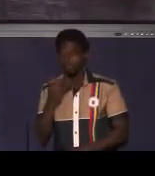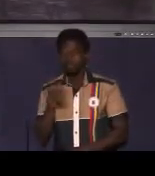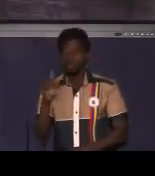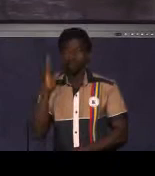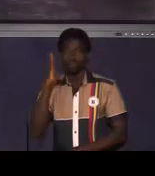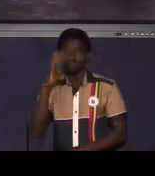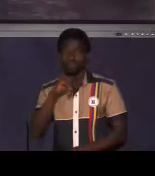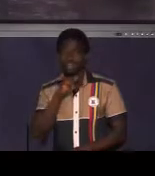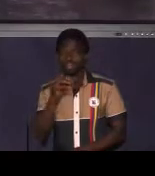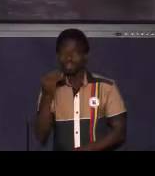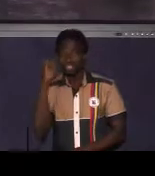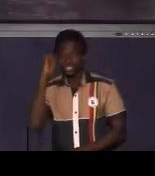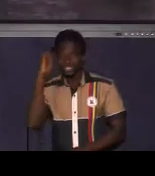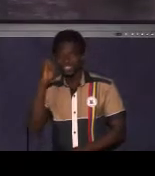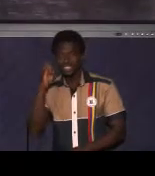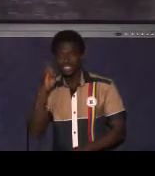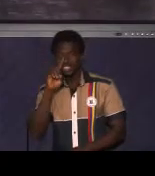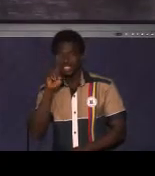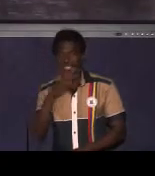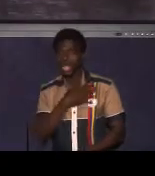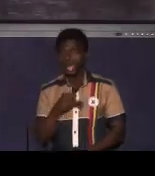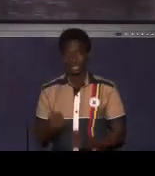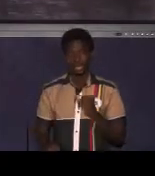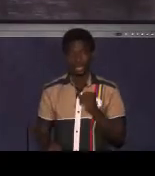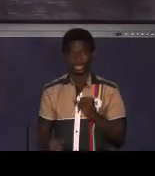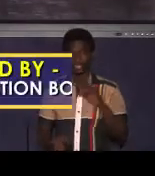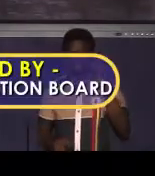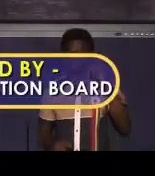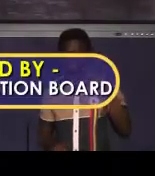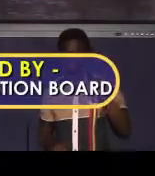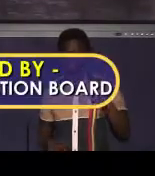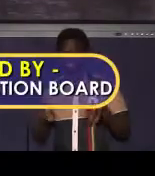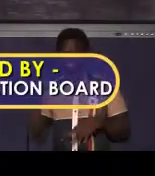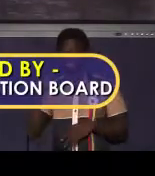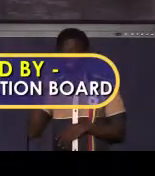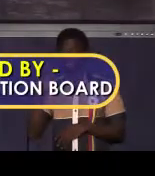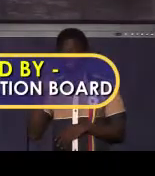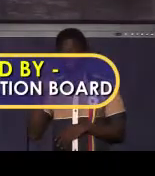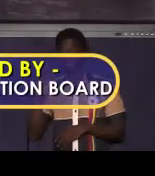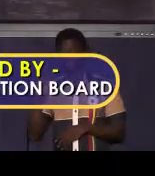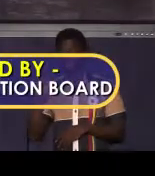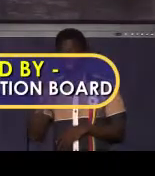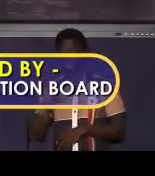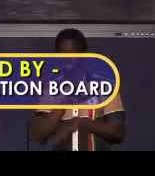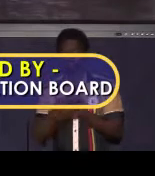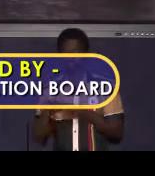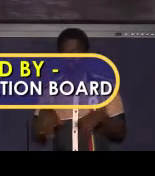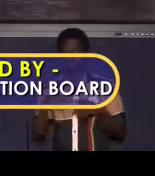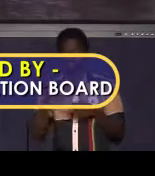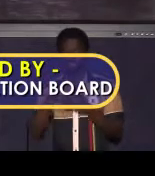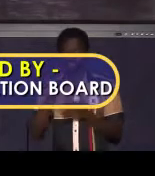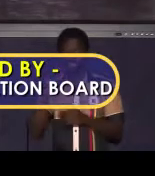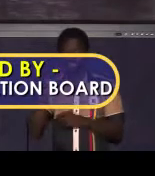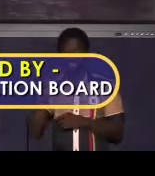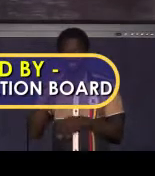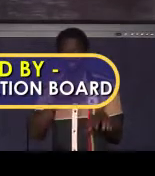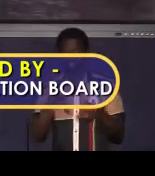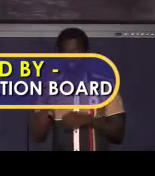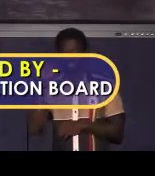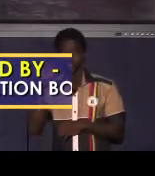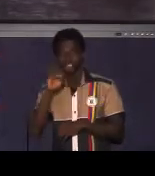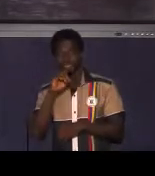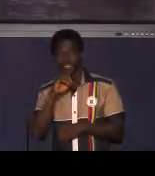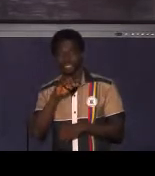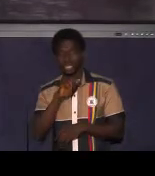food, won't he? And lastly, Mr. Rufai doesn't live in Agege, does